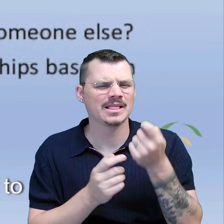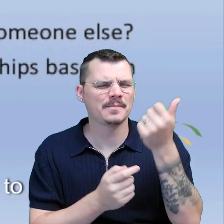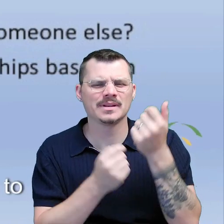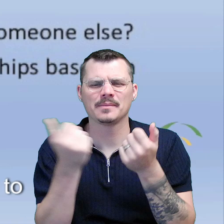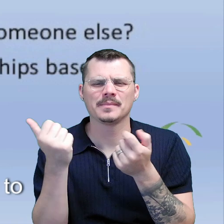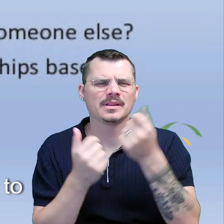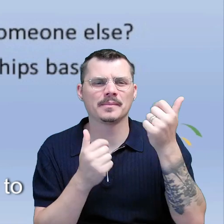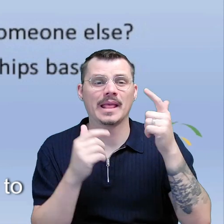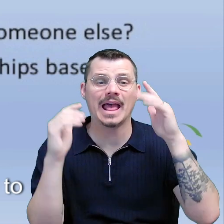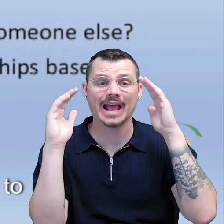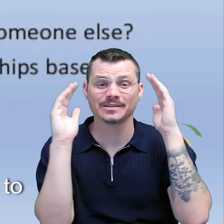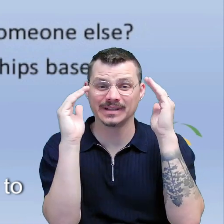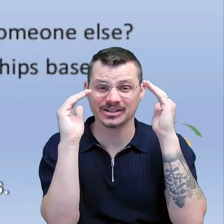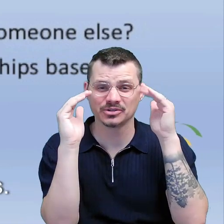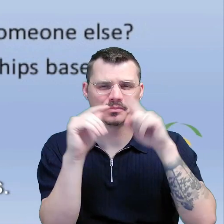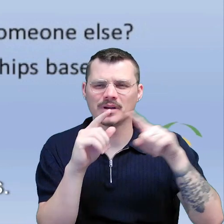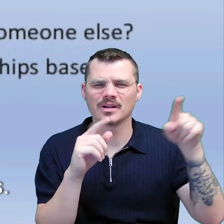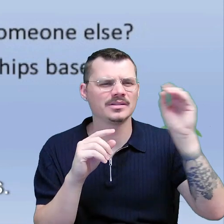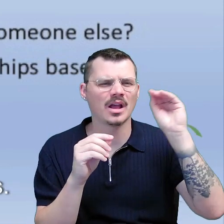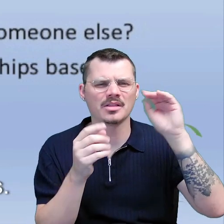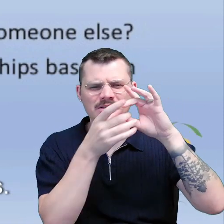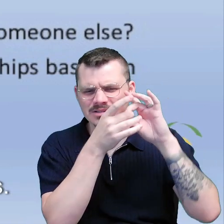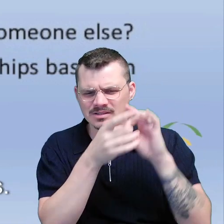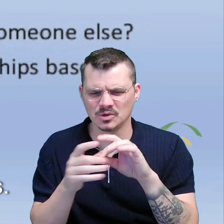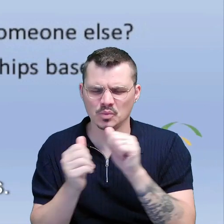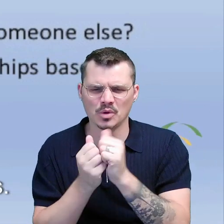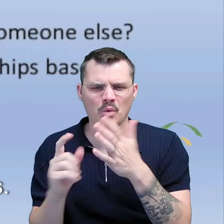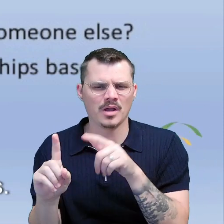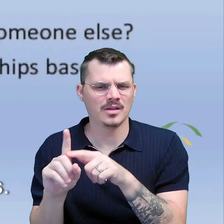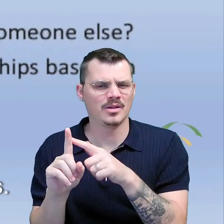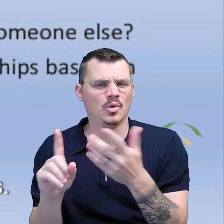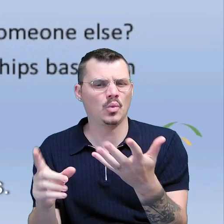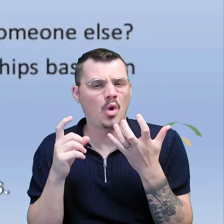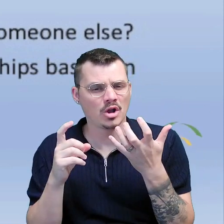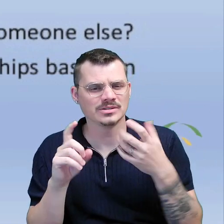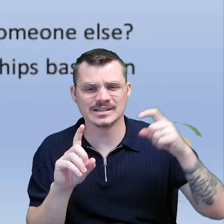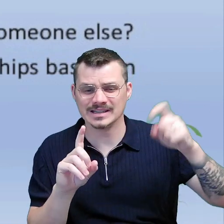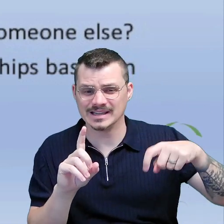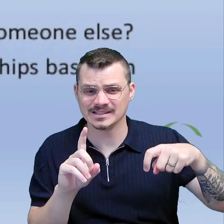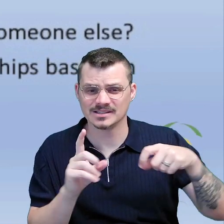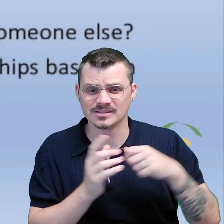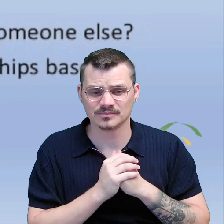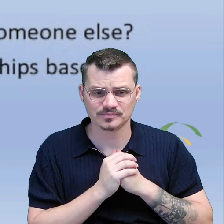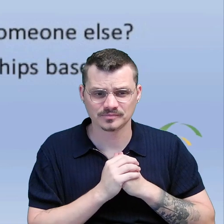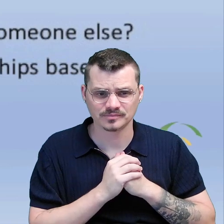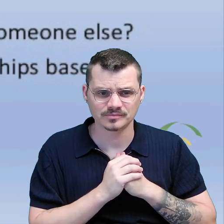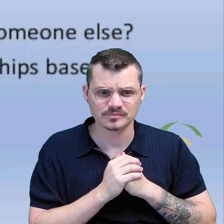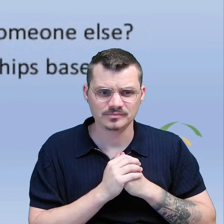Eliminate expectations that have nothing to do with what the person needs or wants.